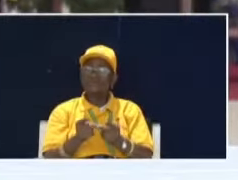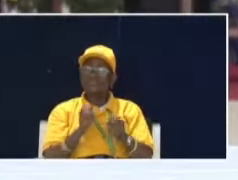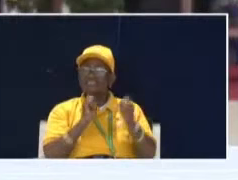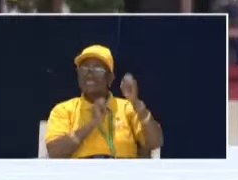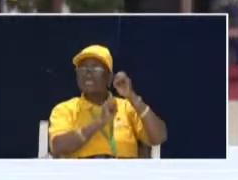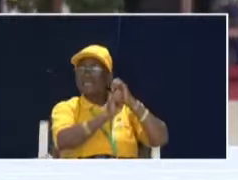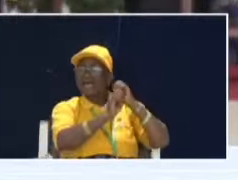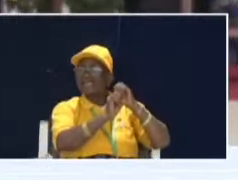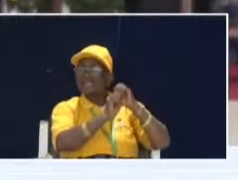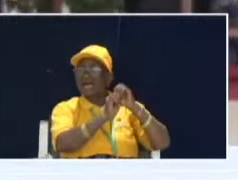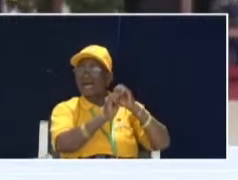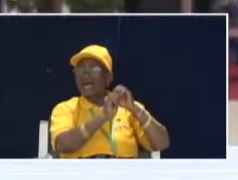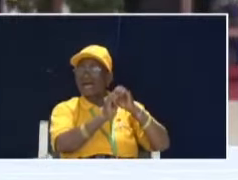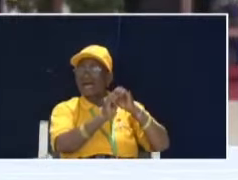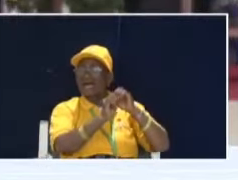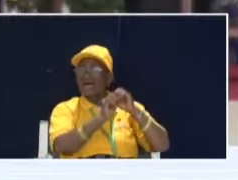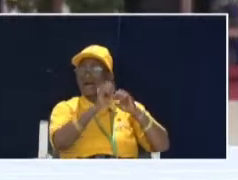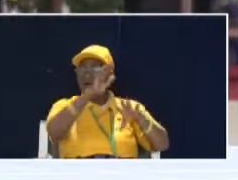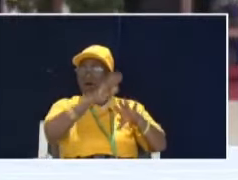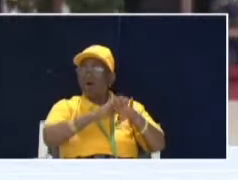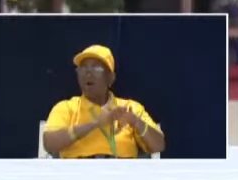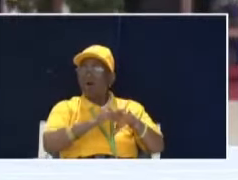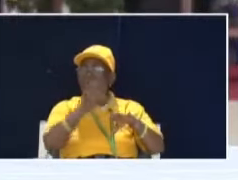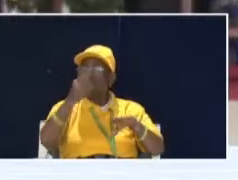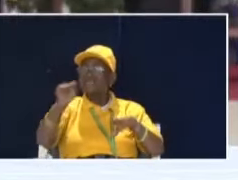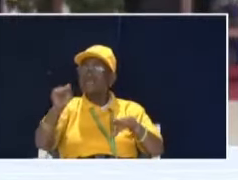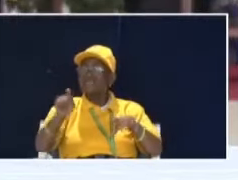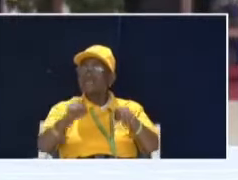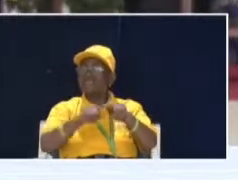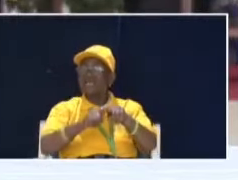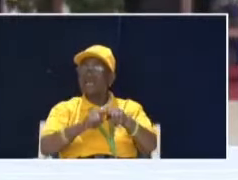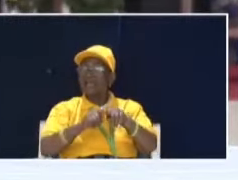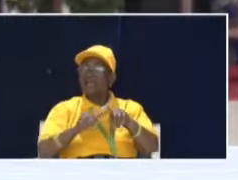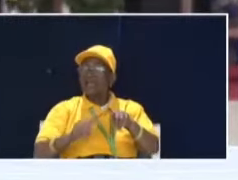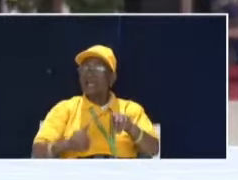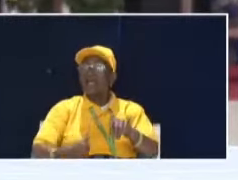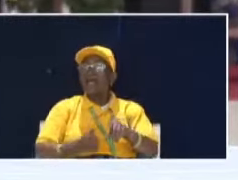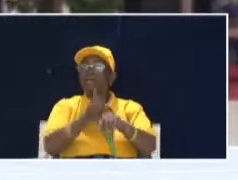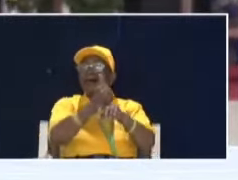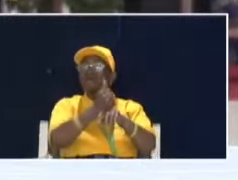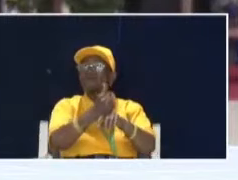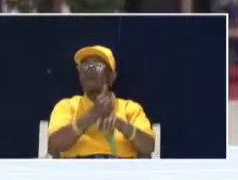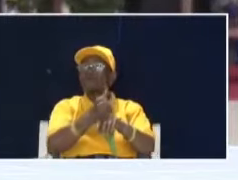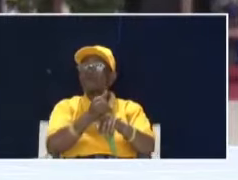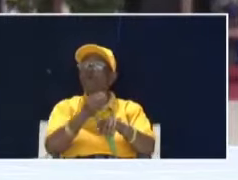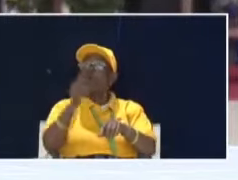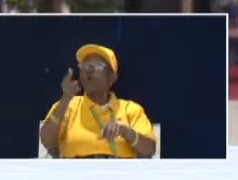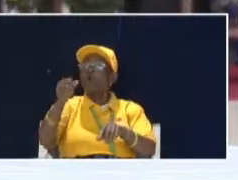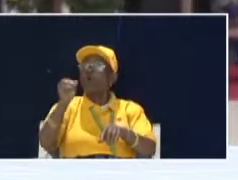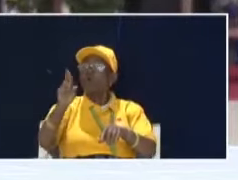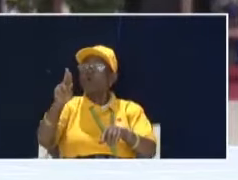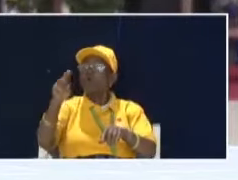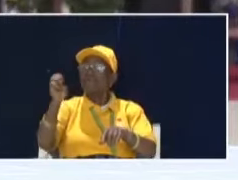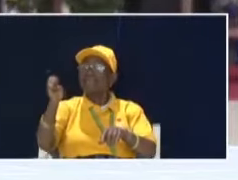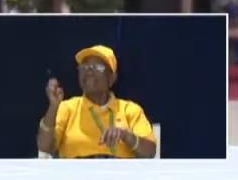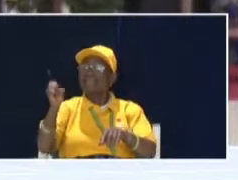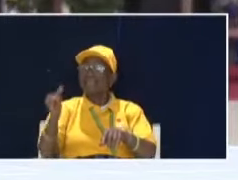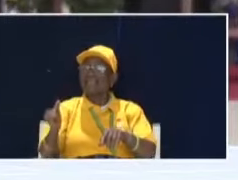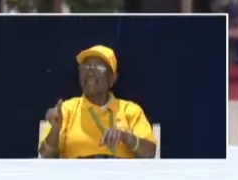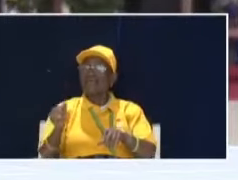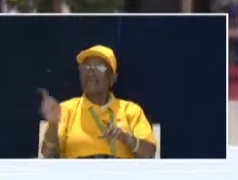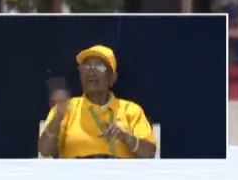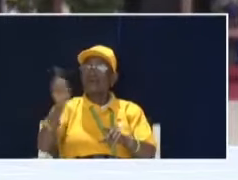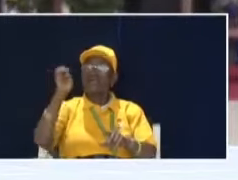Elijah on the same Mount Horeb, where he repositioned